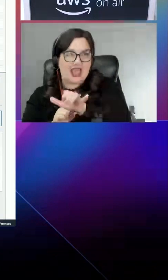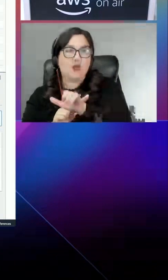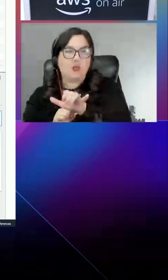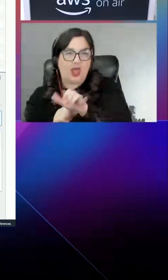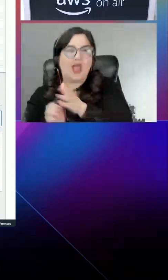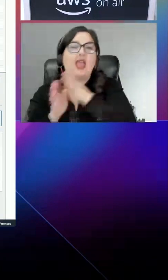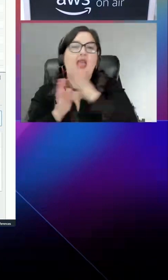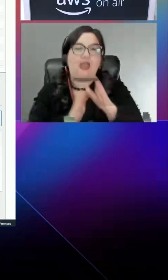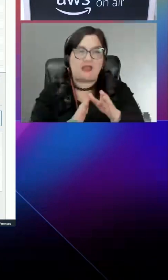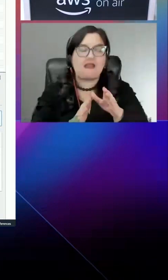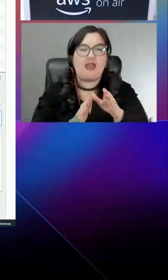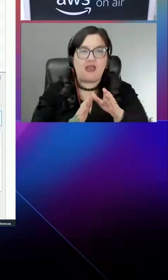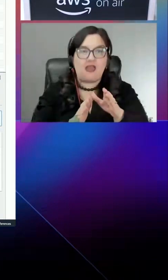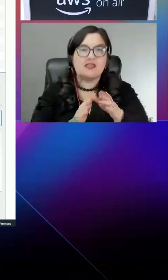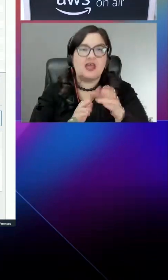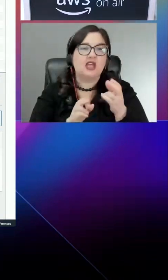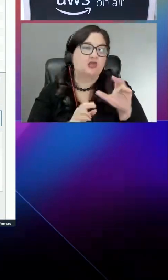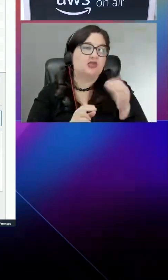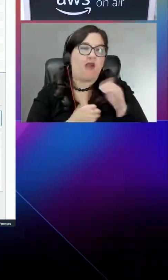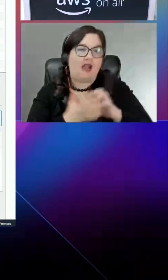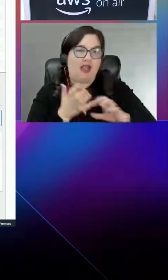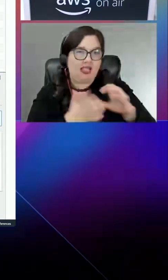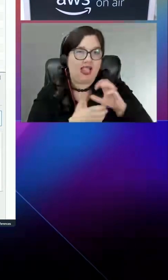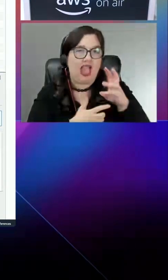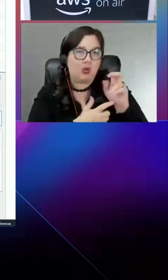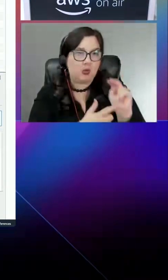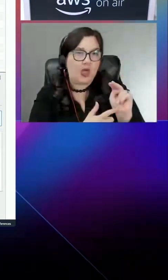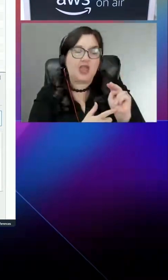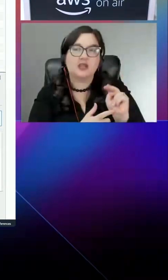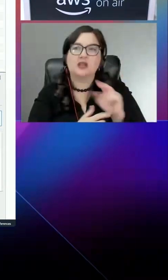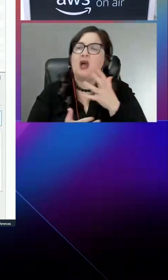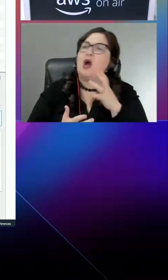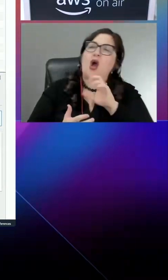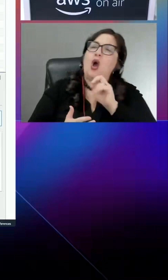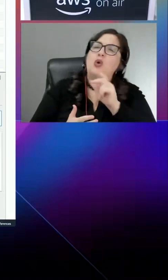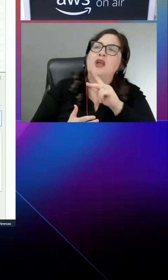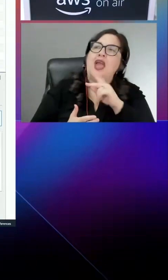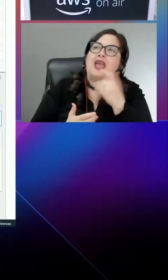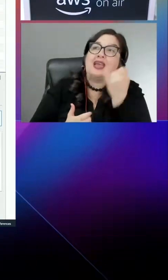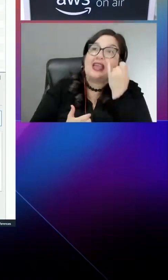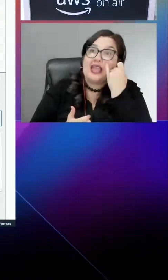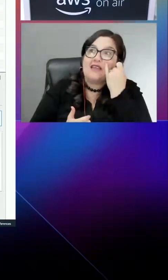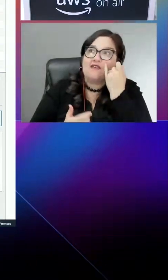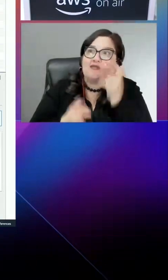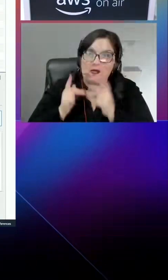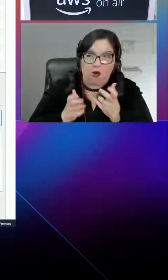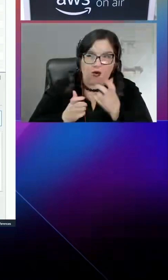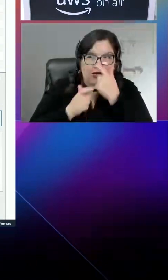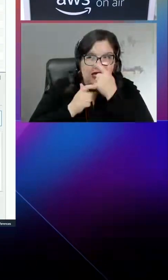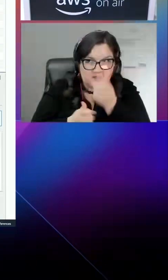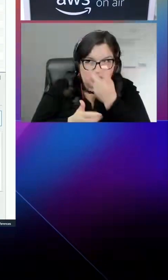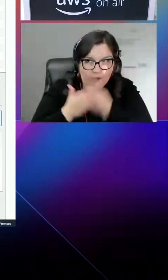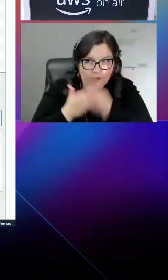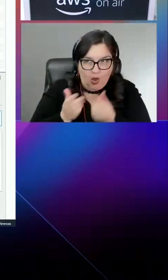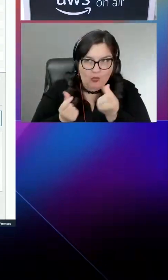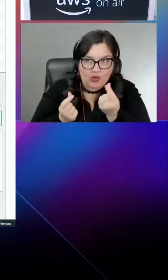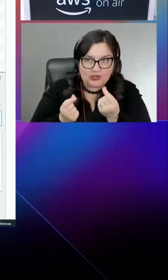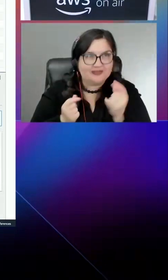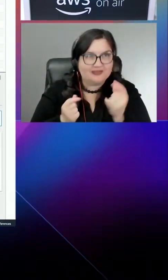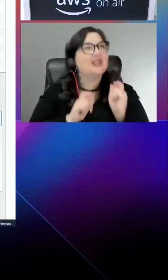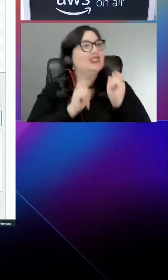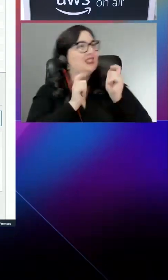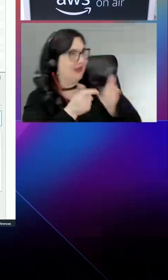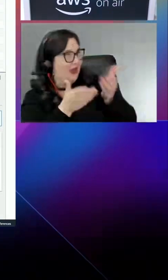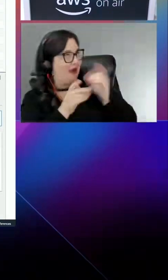wish. Yeah. So where do folks go if they want to learn more about both of these? You can take this one.